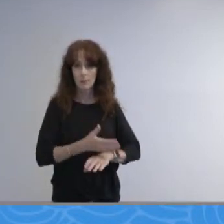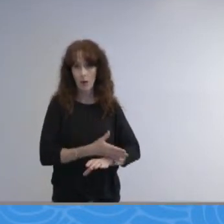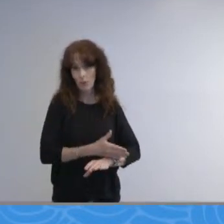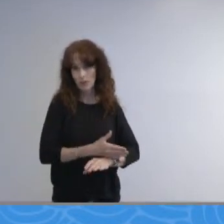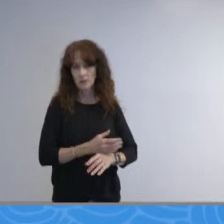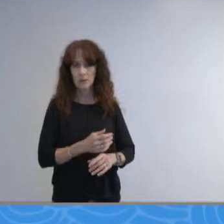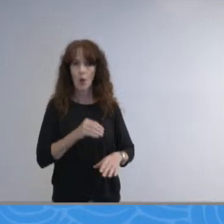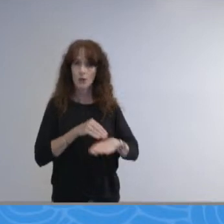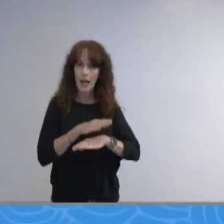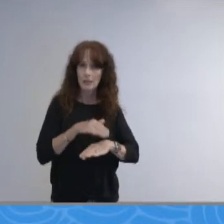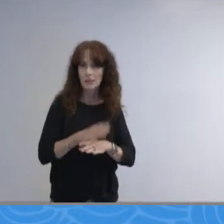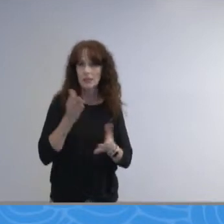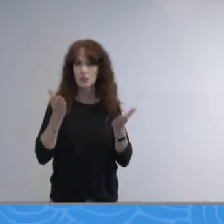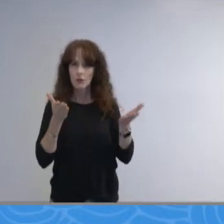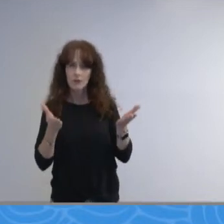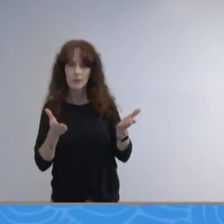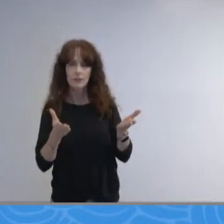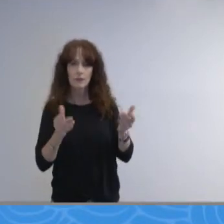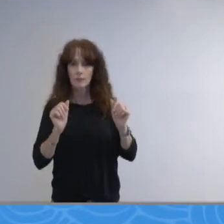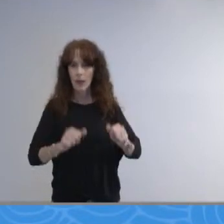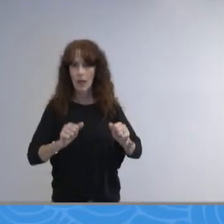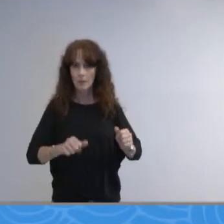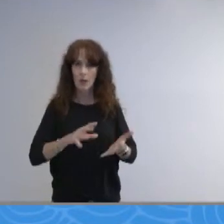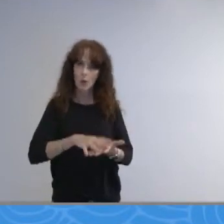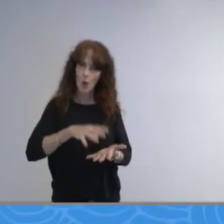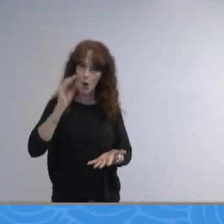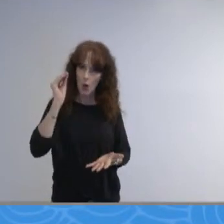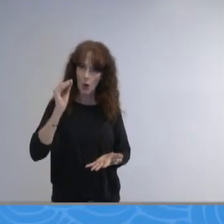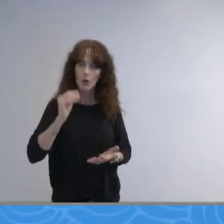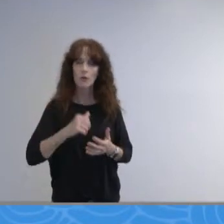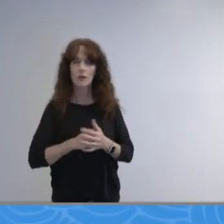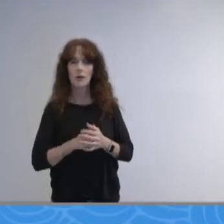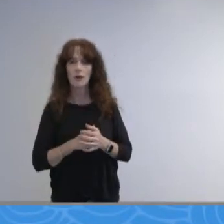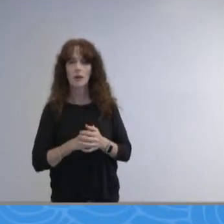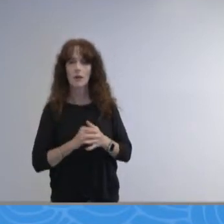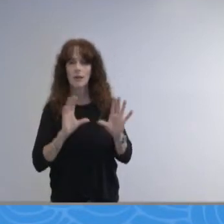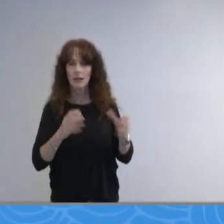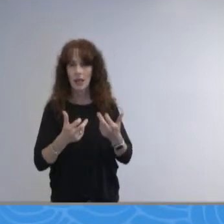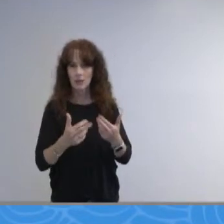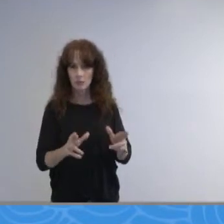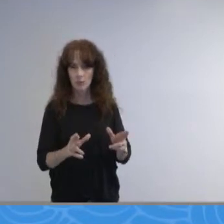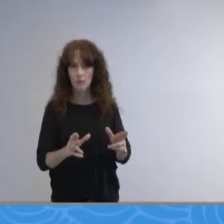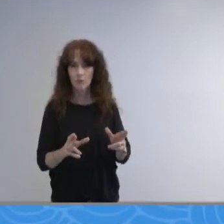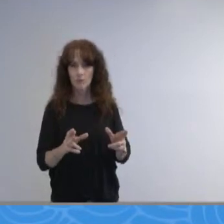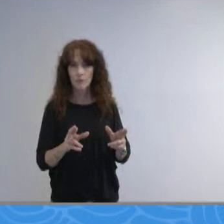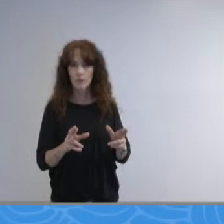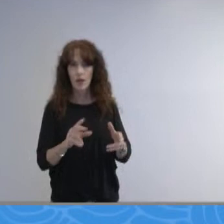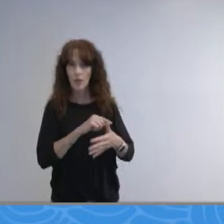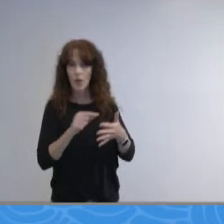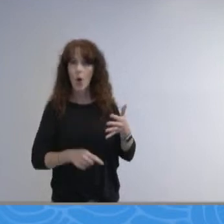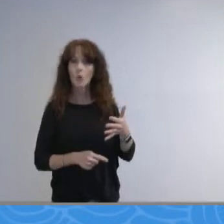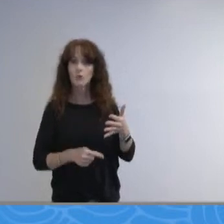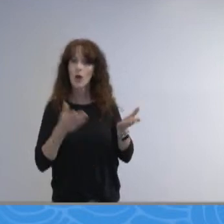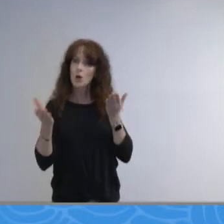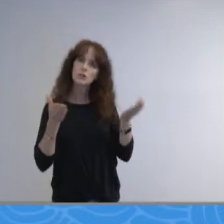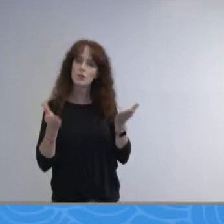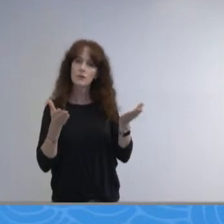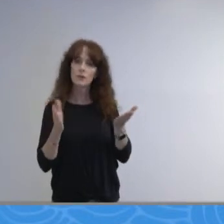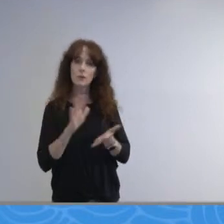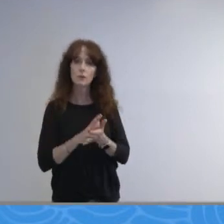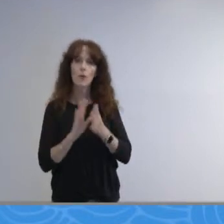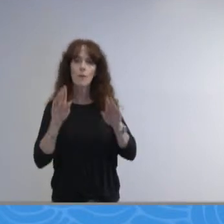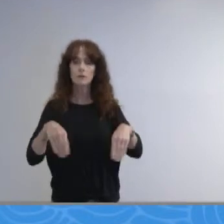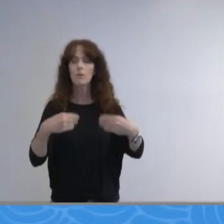school, or counseling services in order to be able to learn in the classroom, those are all services that the school